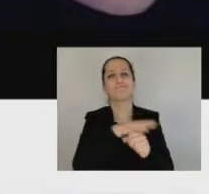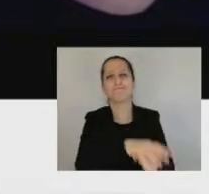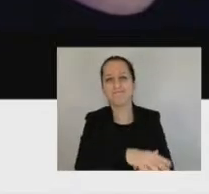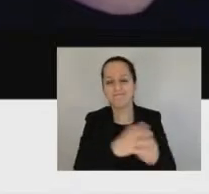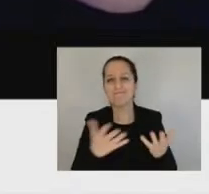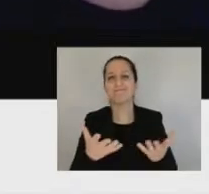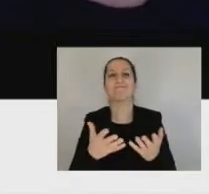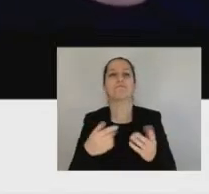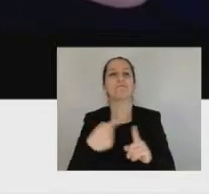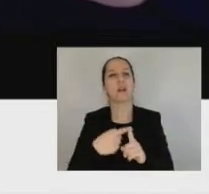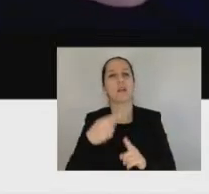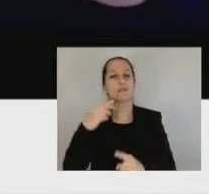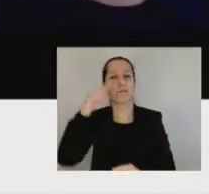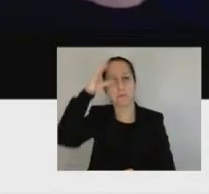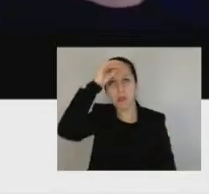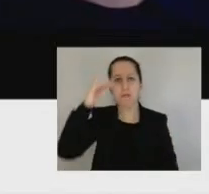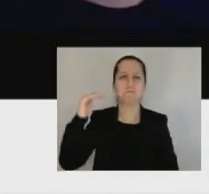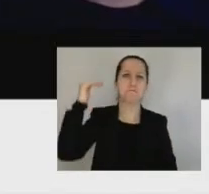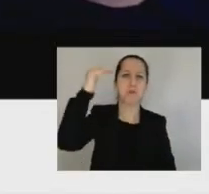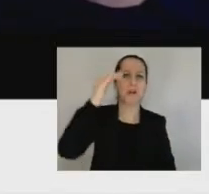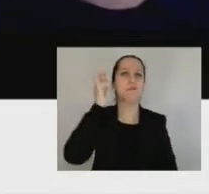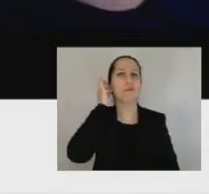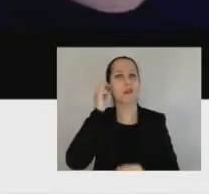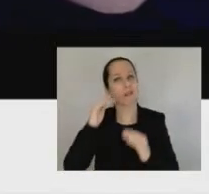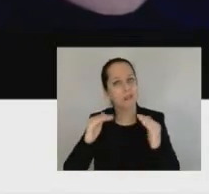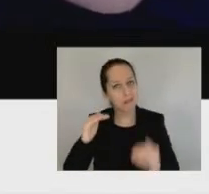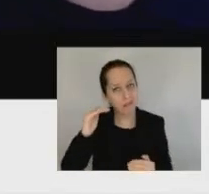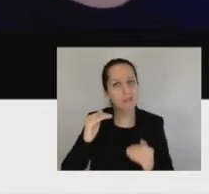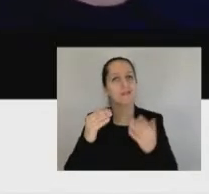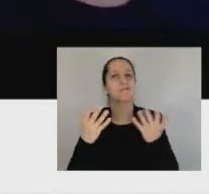also has an expression with regards to patriarchal